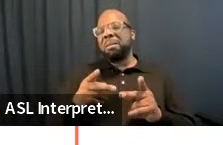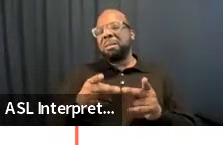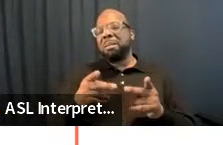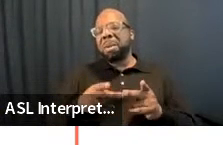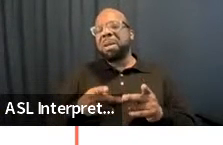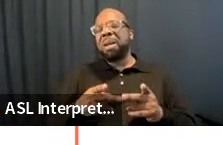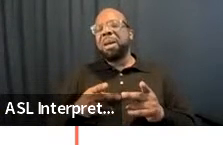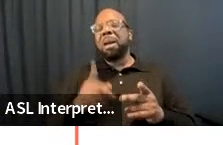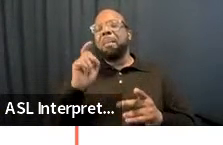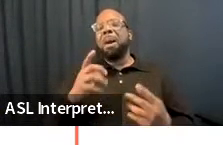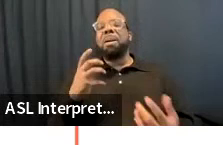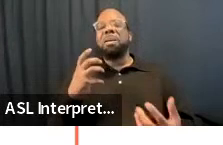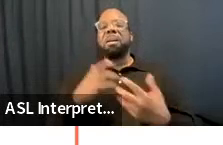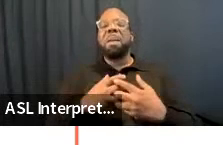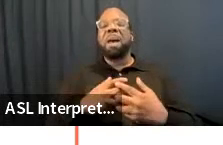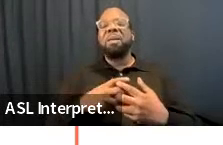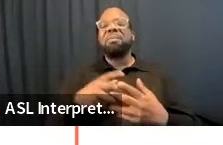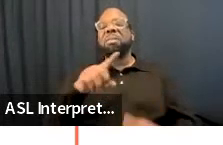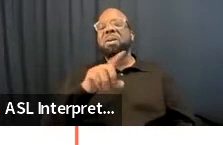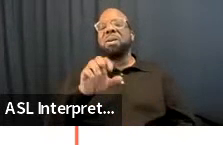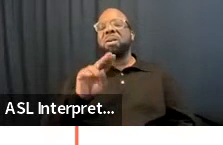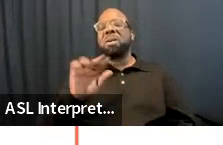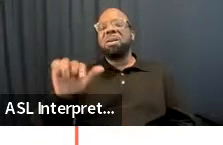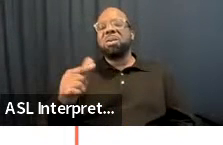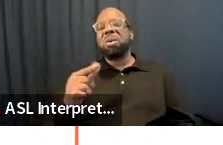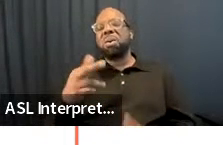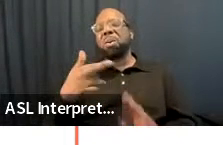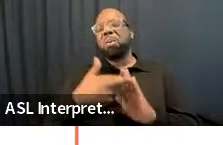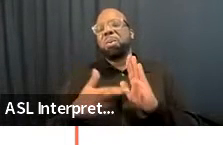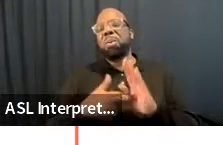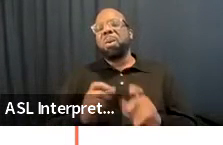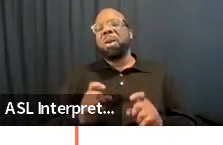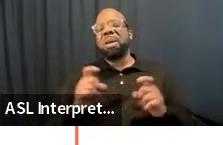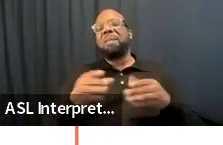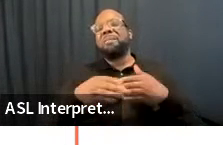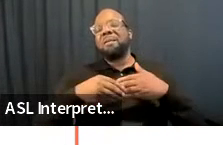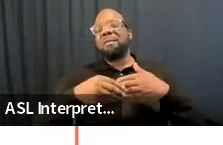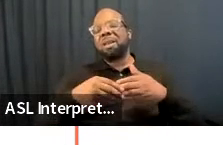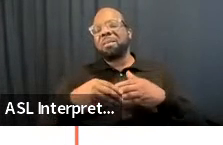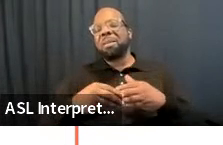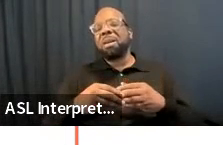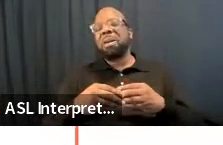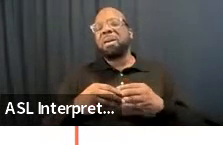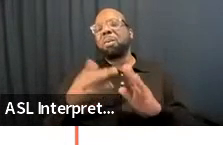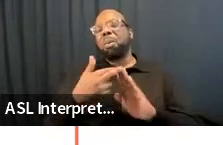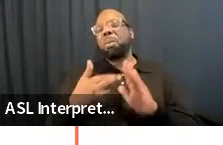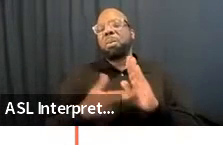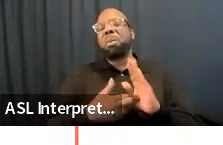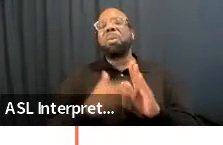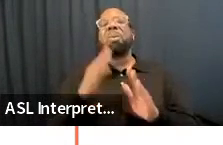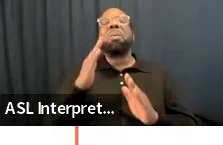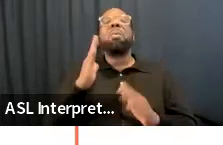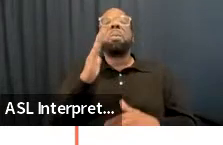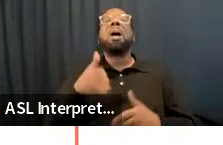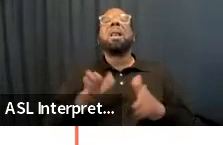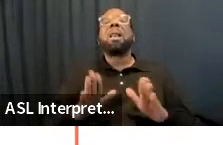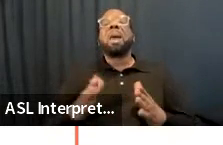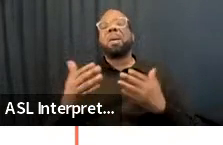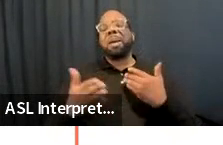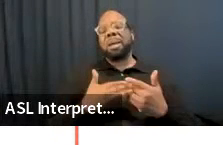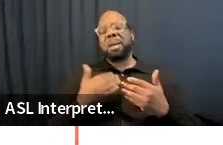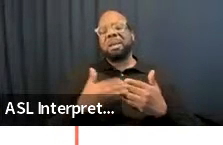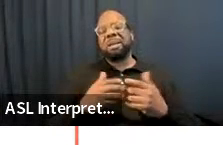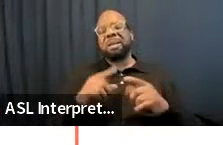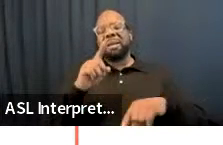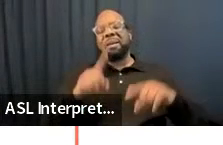for that location. So giving more flexibility to our rules overall would consequently make it easier for different types